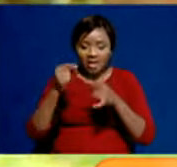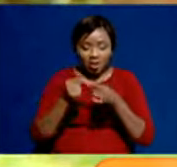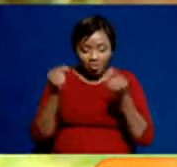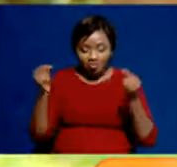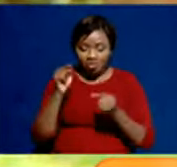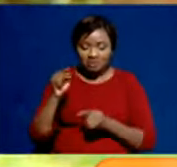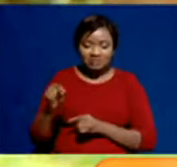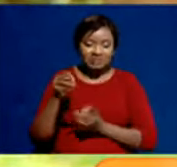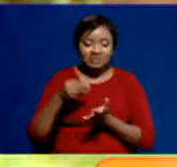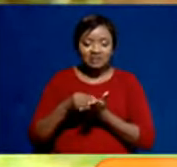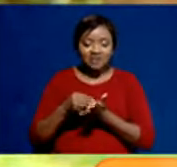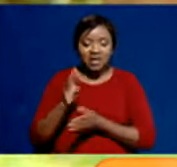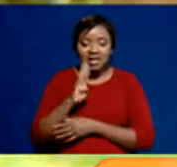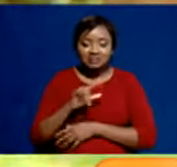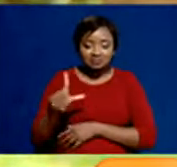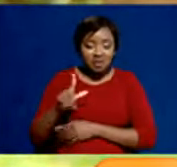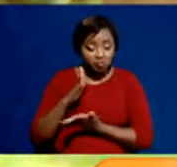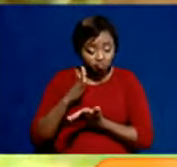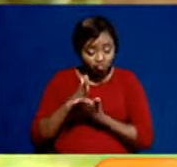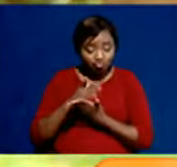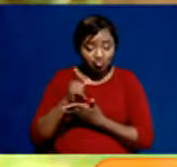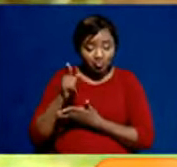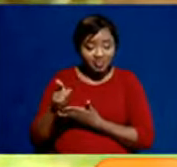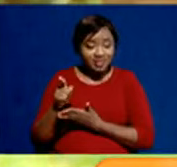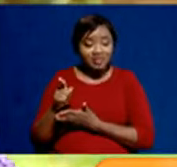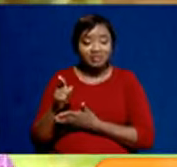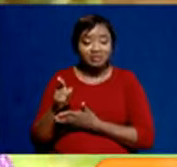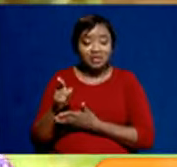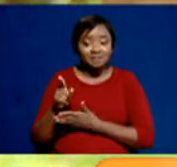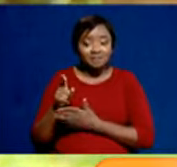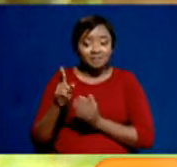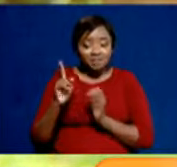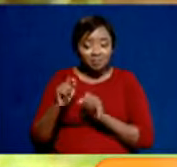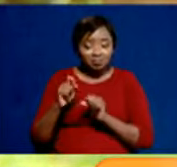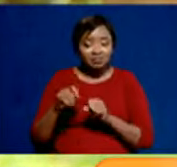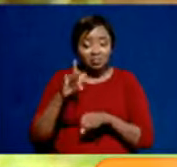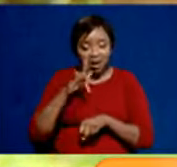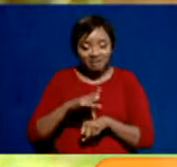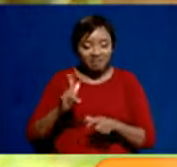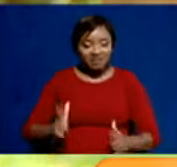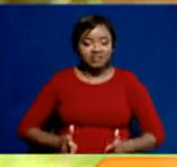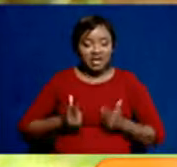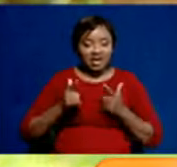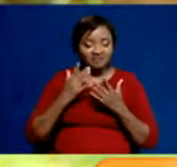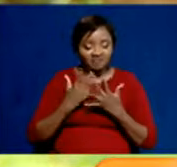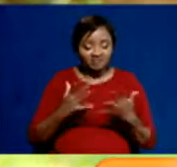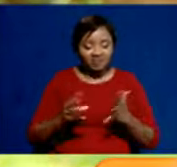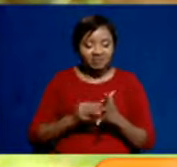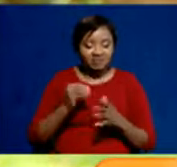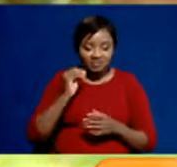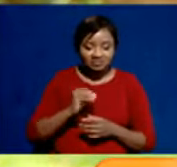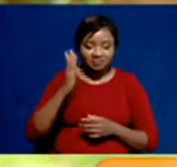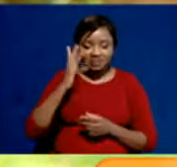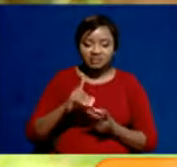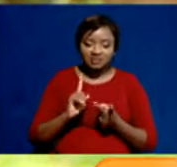And yes, it was going to trigger a hike in cost of living, the doubling of the fuel